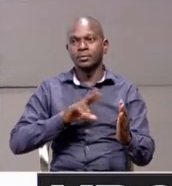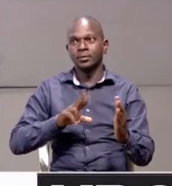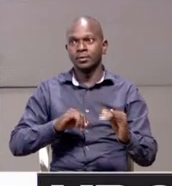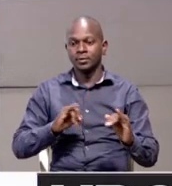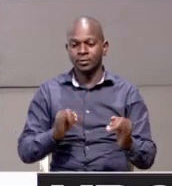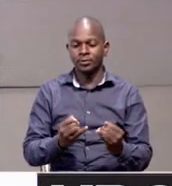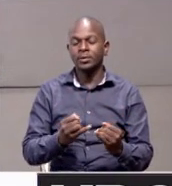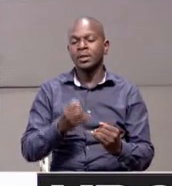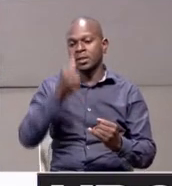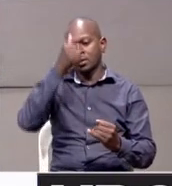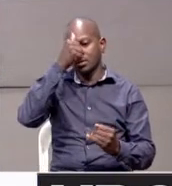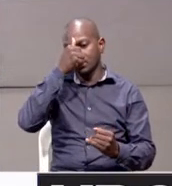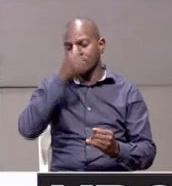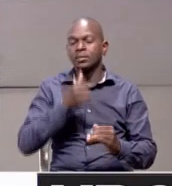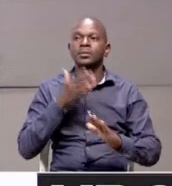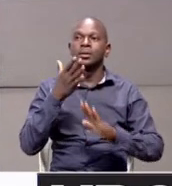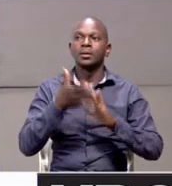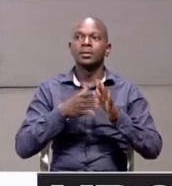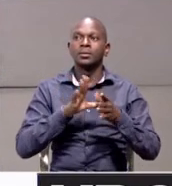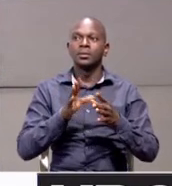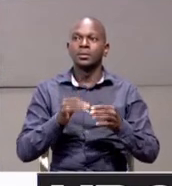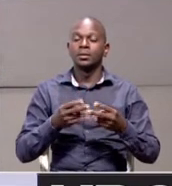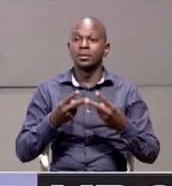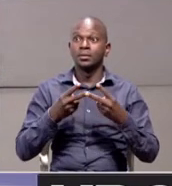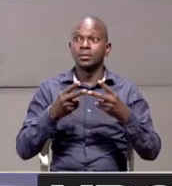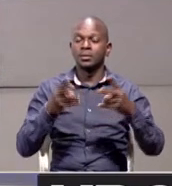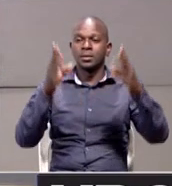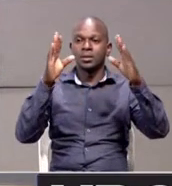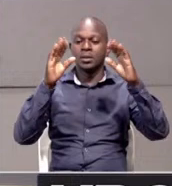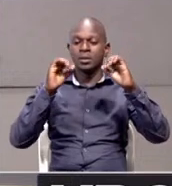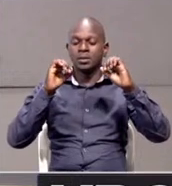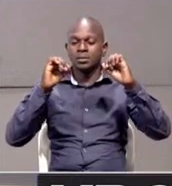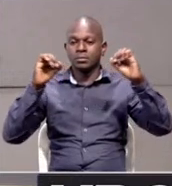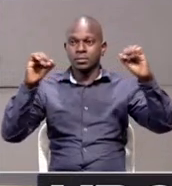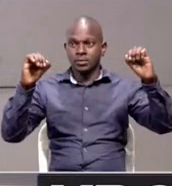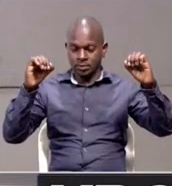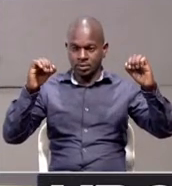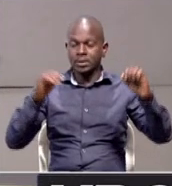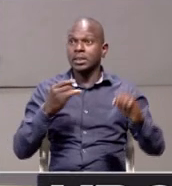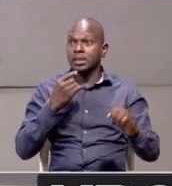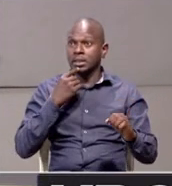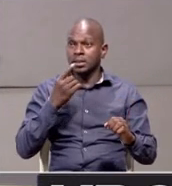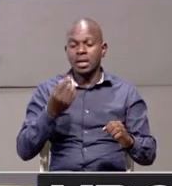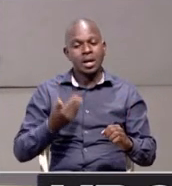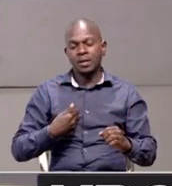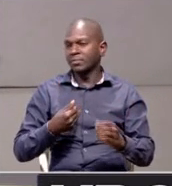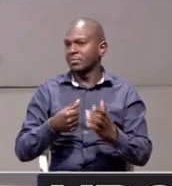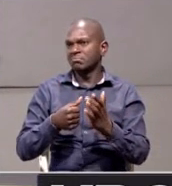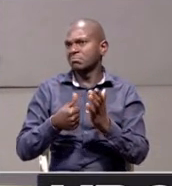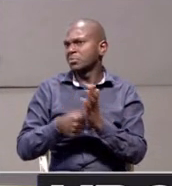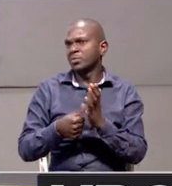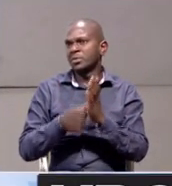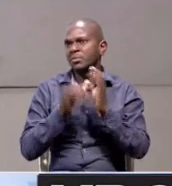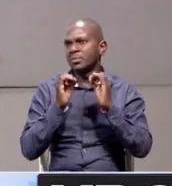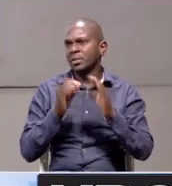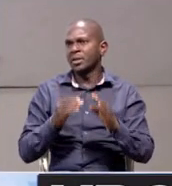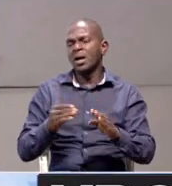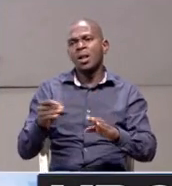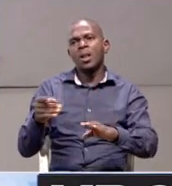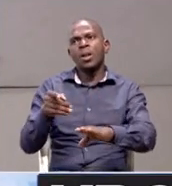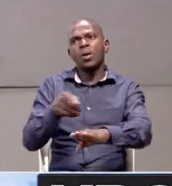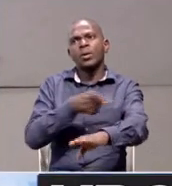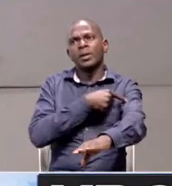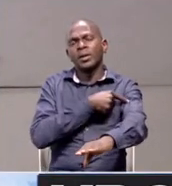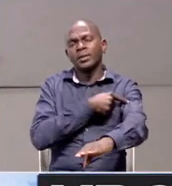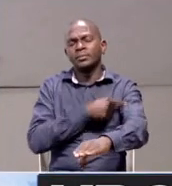with Mohammed on Sign Language. We start off with the president who says that he has no issues with his longtime close